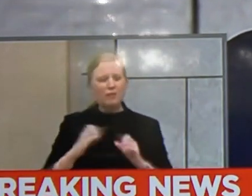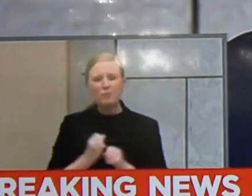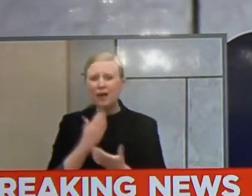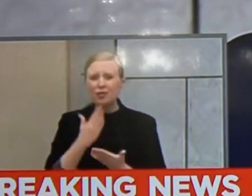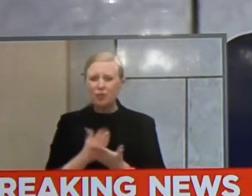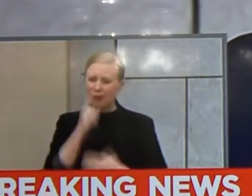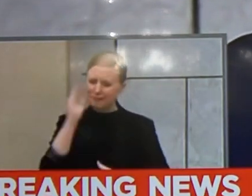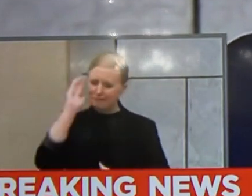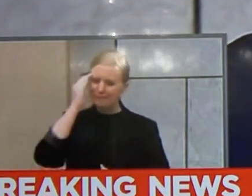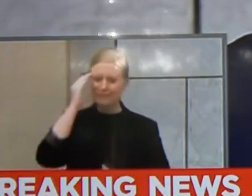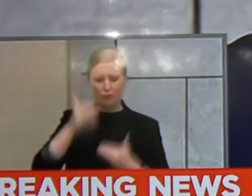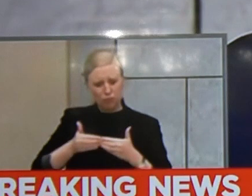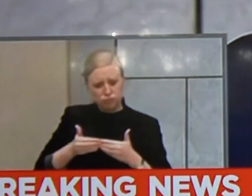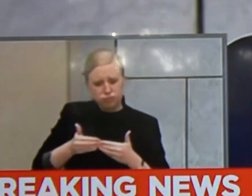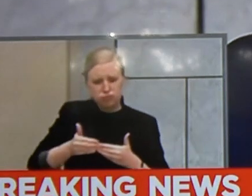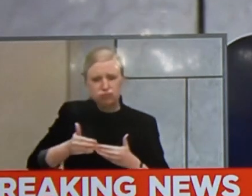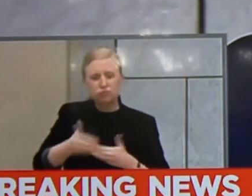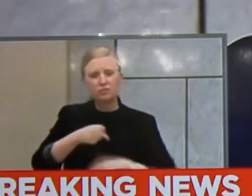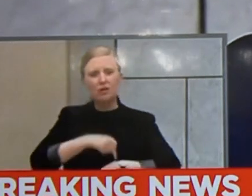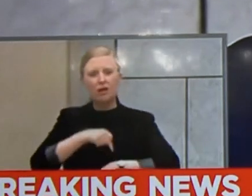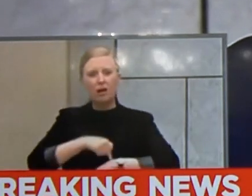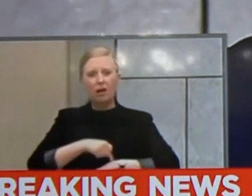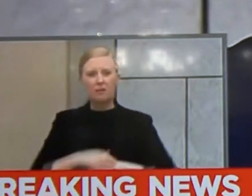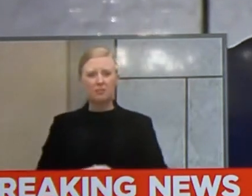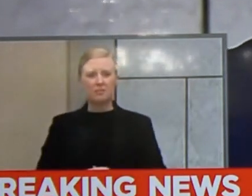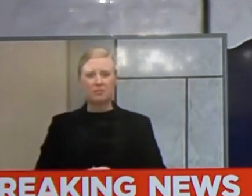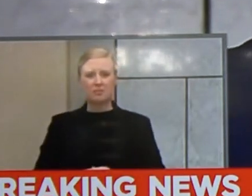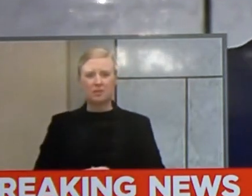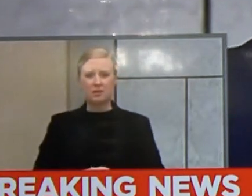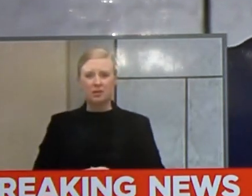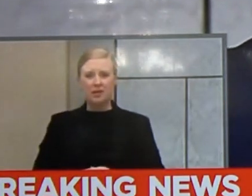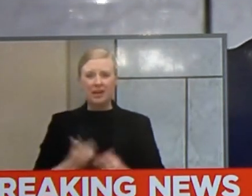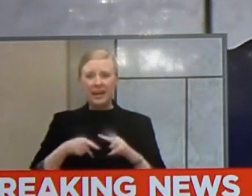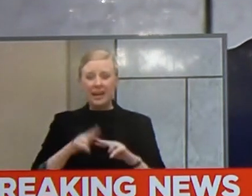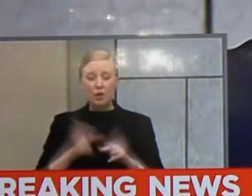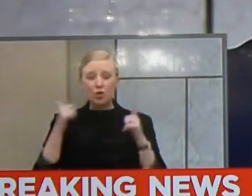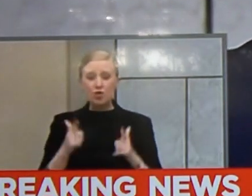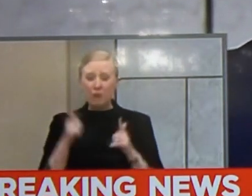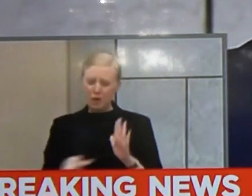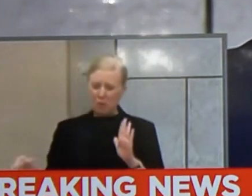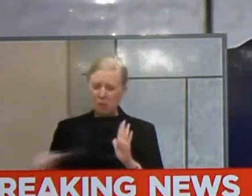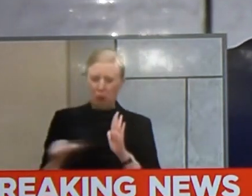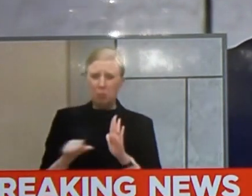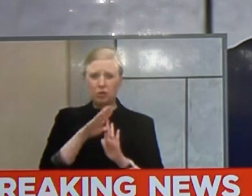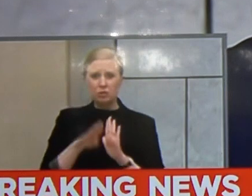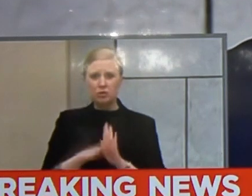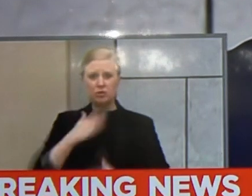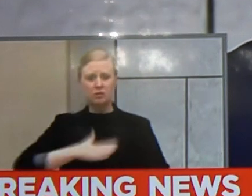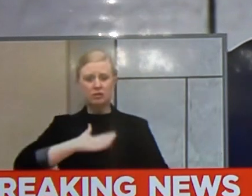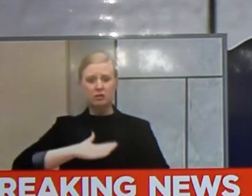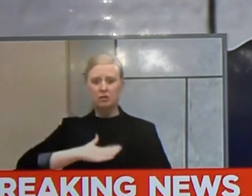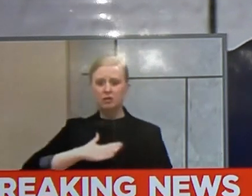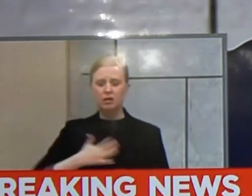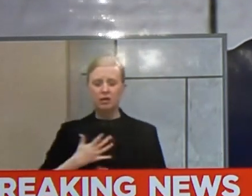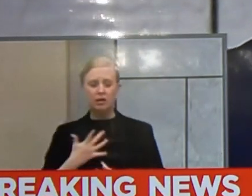big, and the restrictions that people live under can only be lived under for so long. And so that's why it's important that we continue to look at